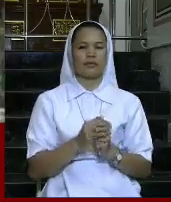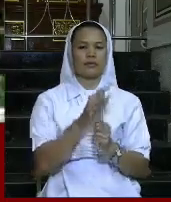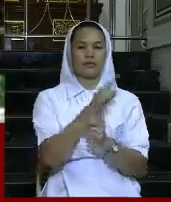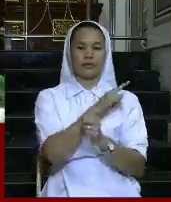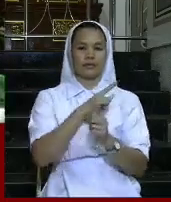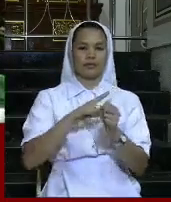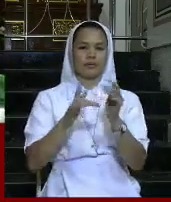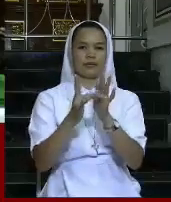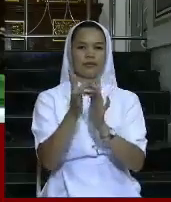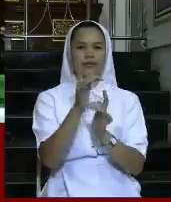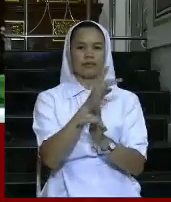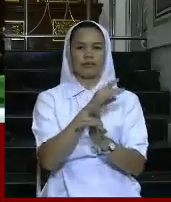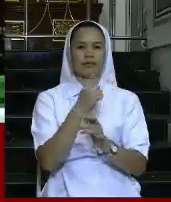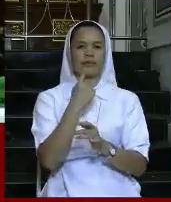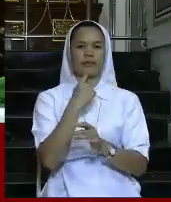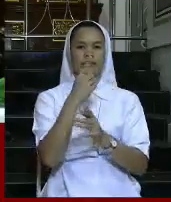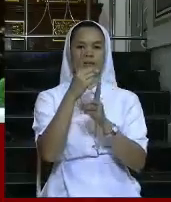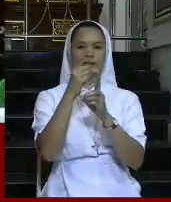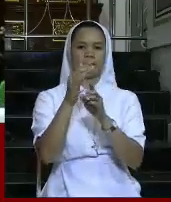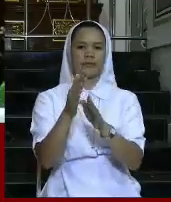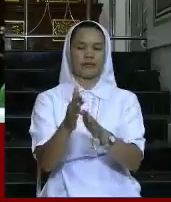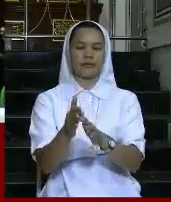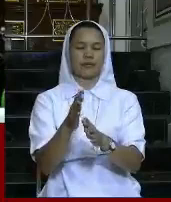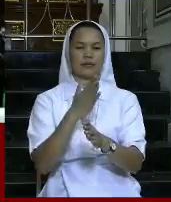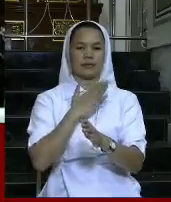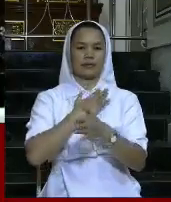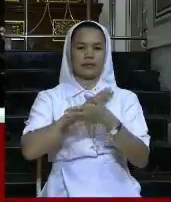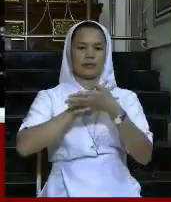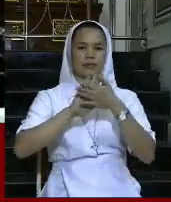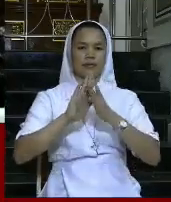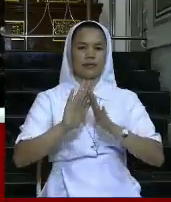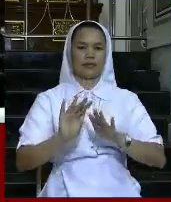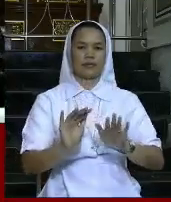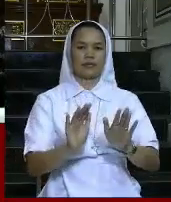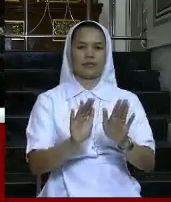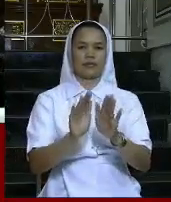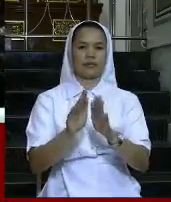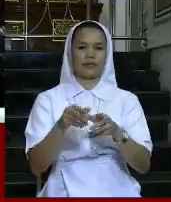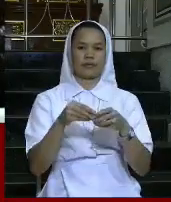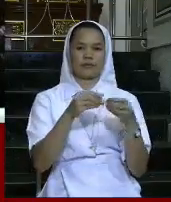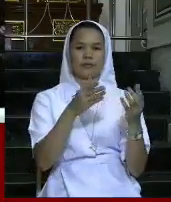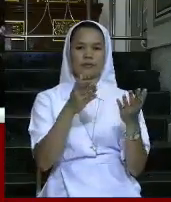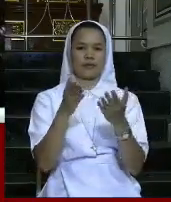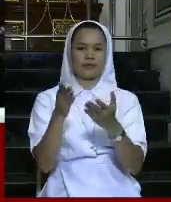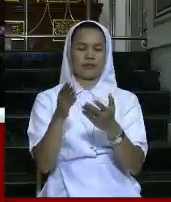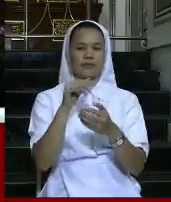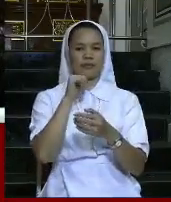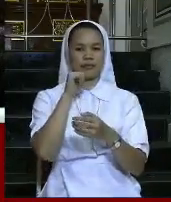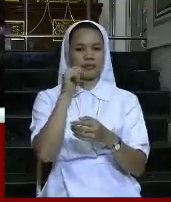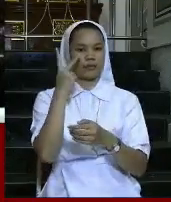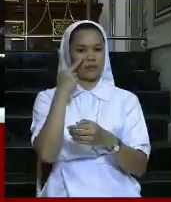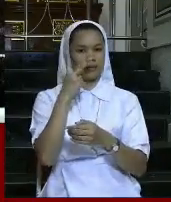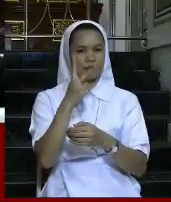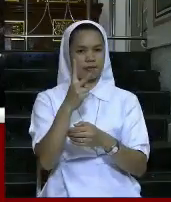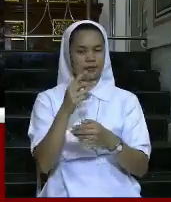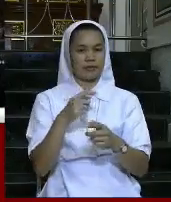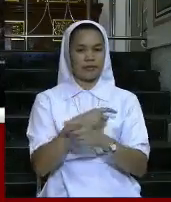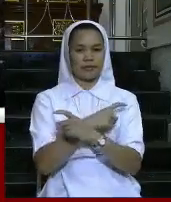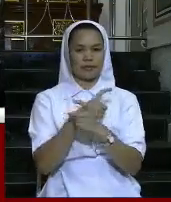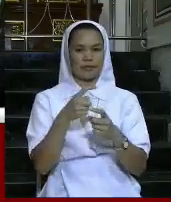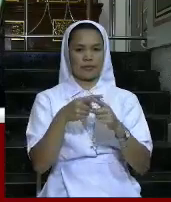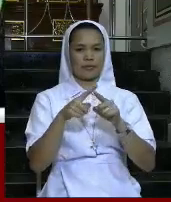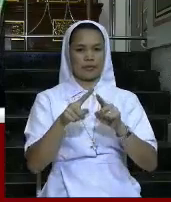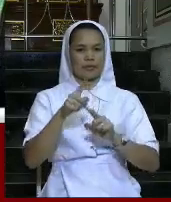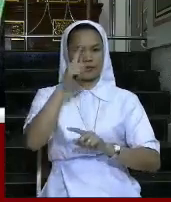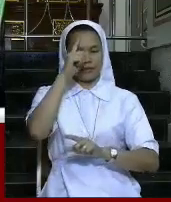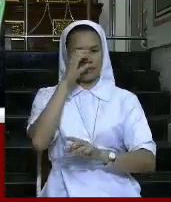Lord Jesus Christ, who said to your apostles, "Peace I leave you, my peace I give you," look not on our sins,